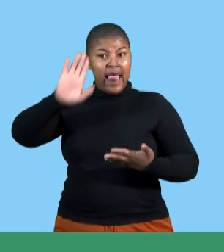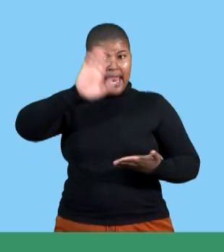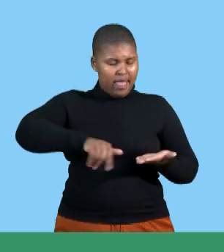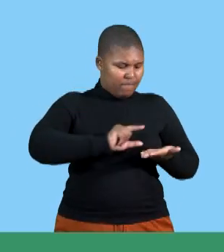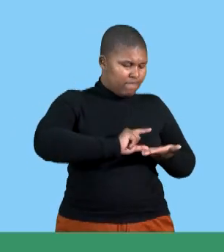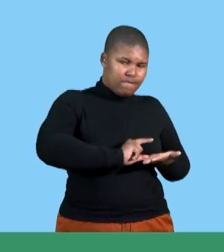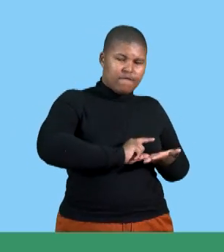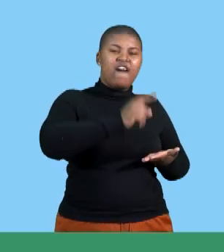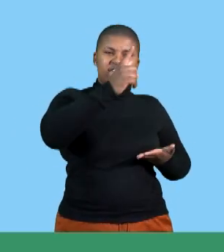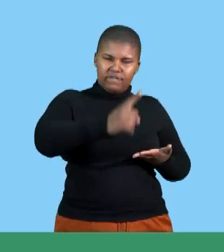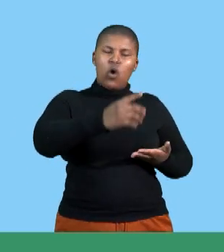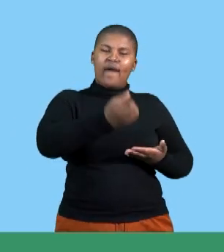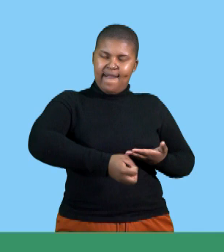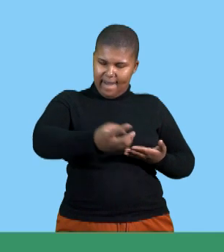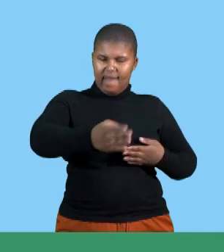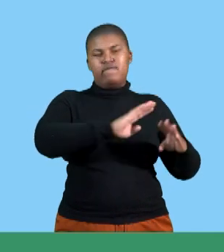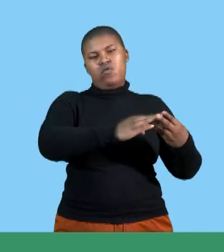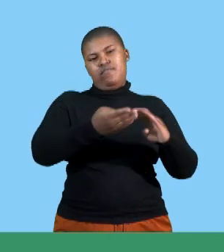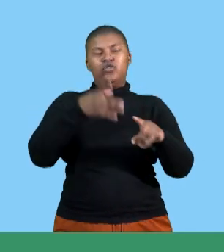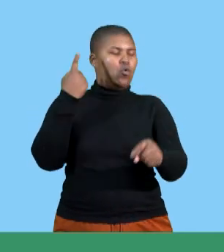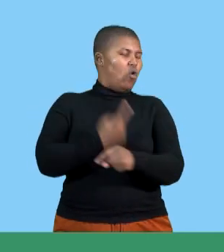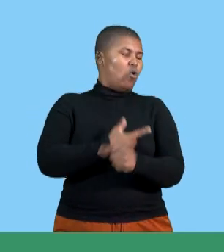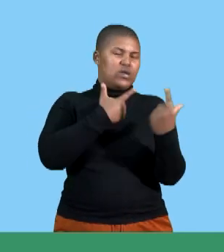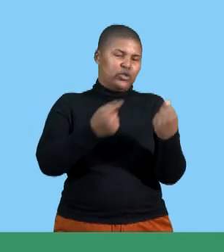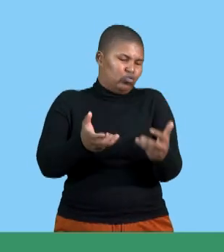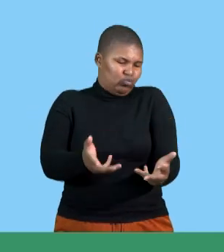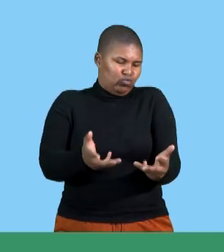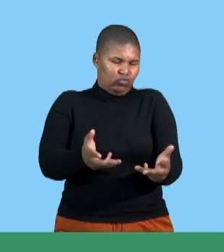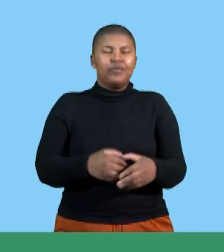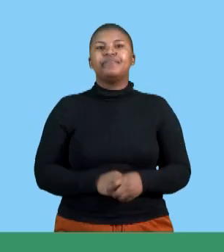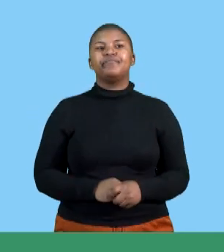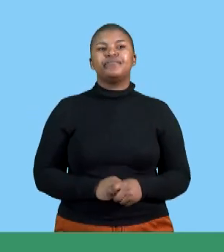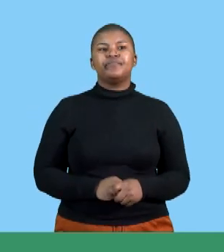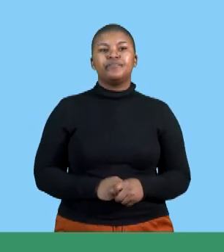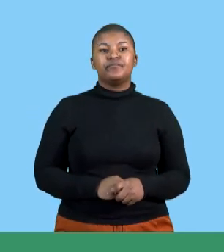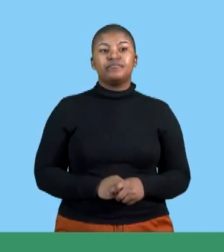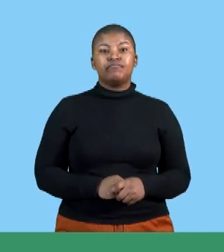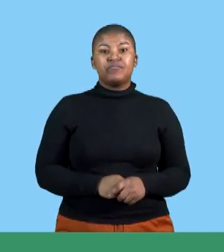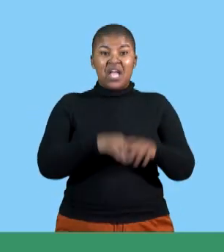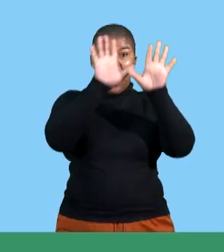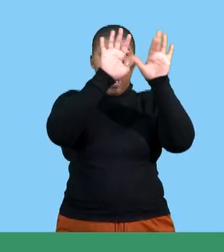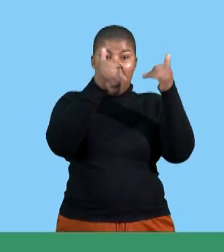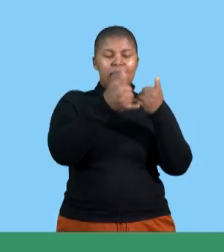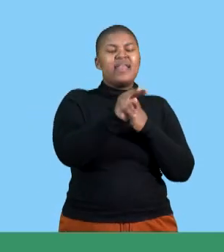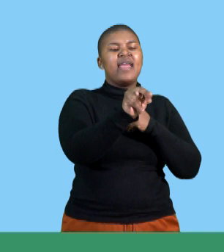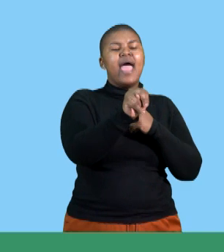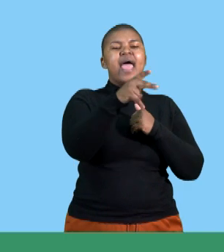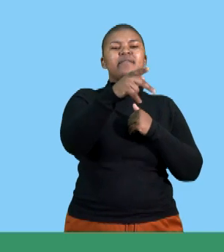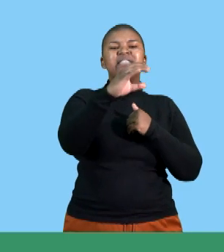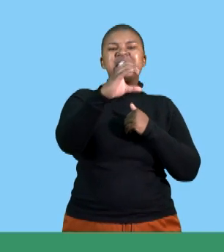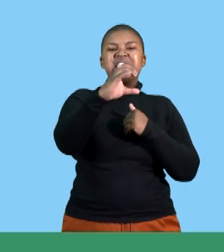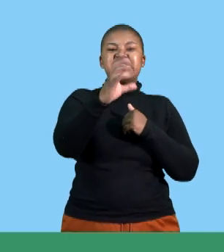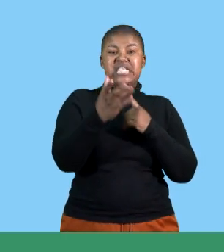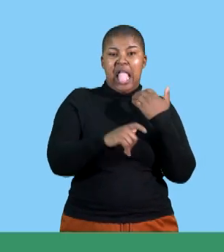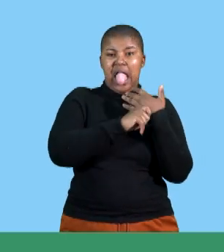to benefit the society. The company does not pay tax, so all earnings can be recycled